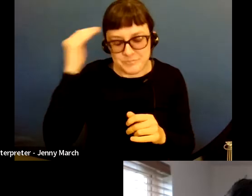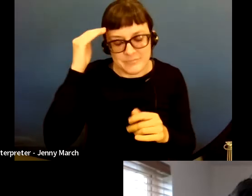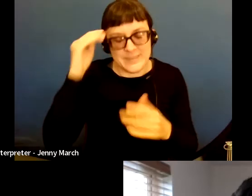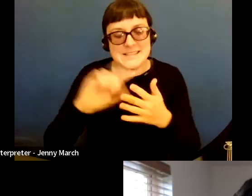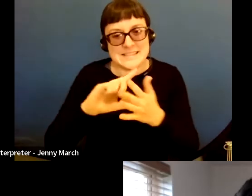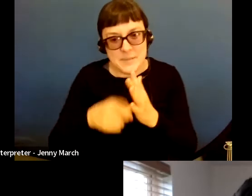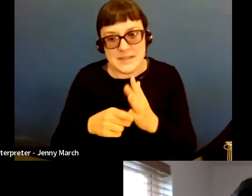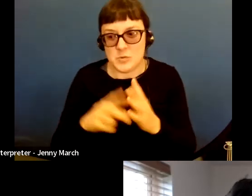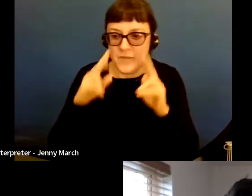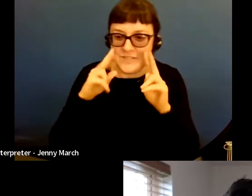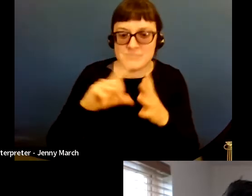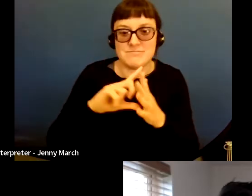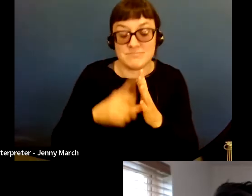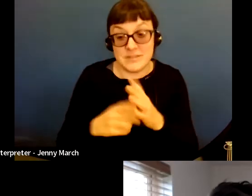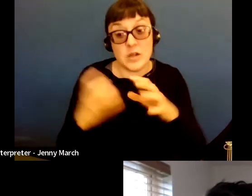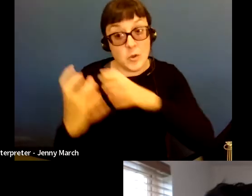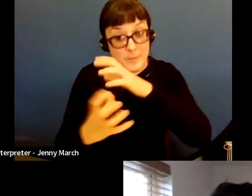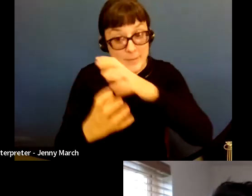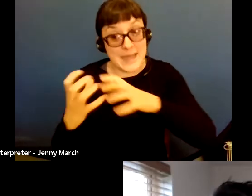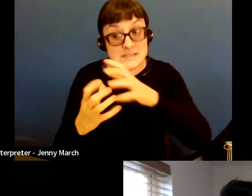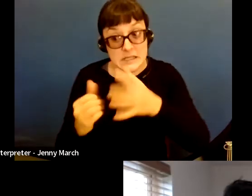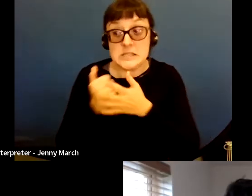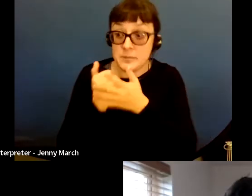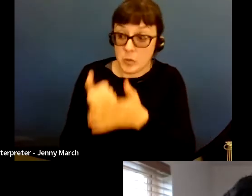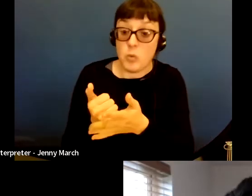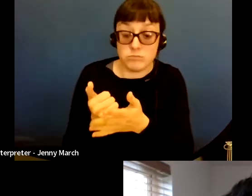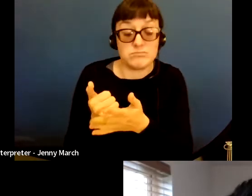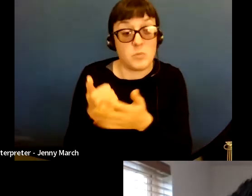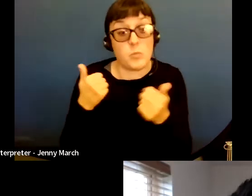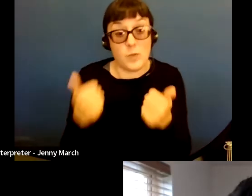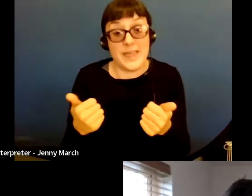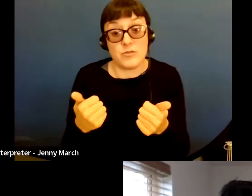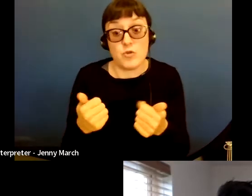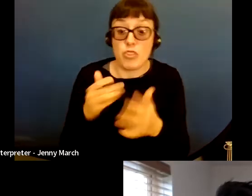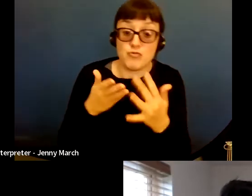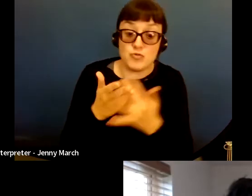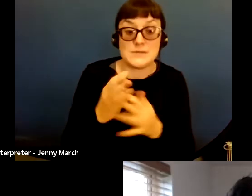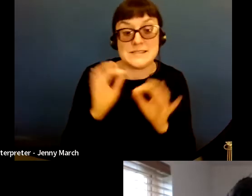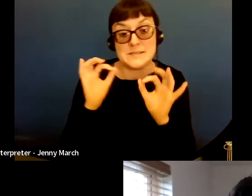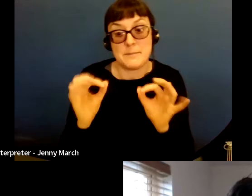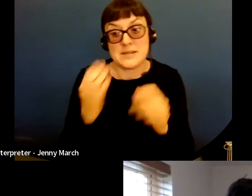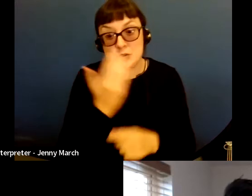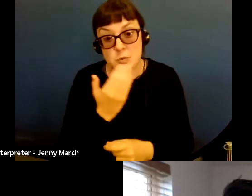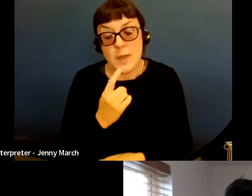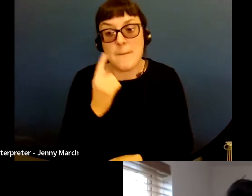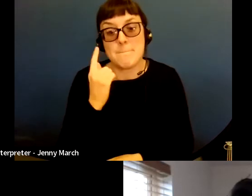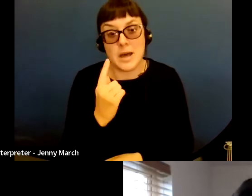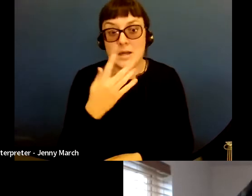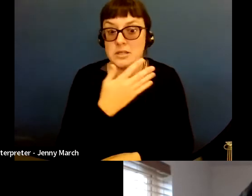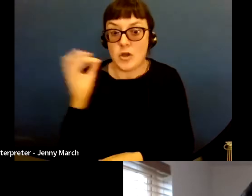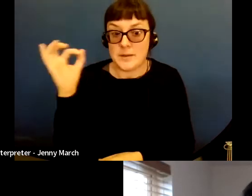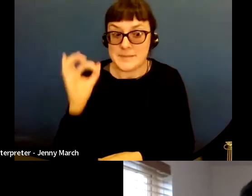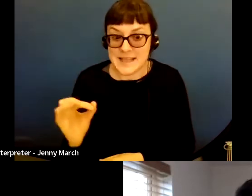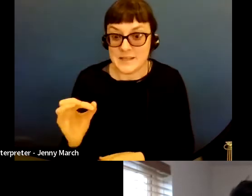these complex needs are supported excellently through our amazing network of special schools. But what about the 90%, the mass